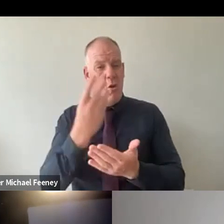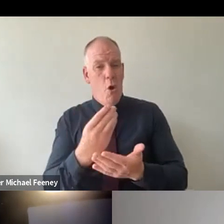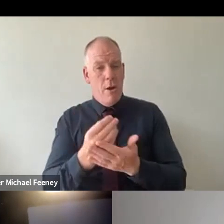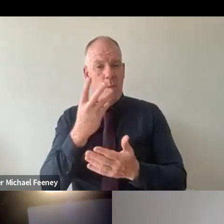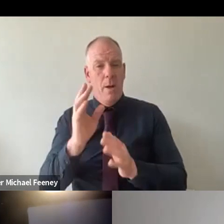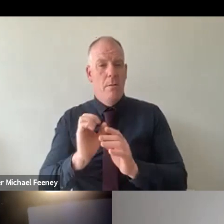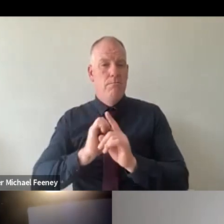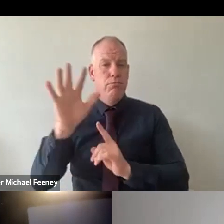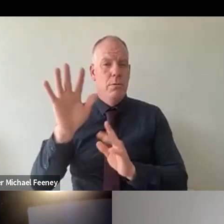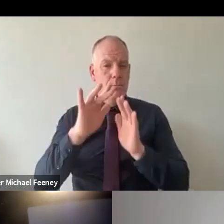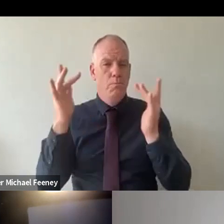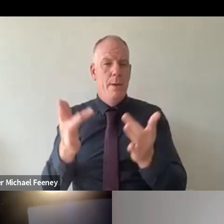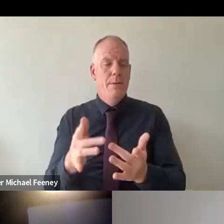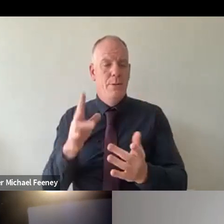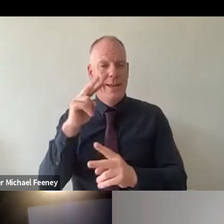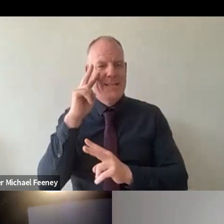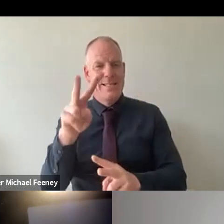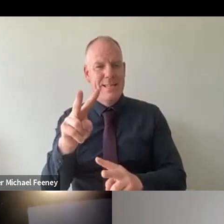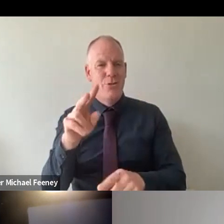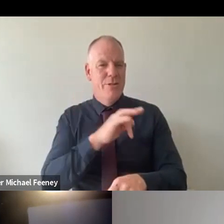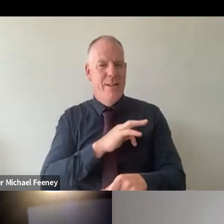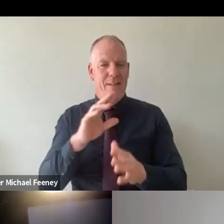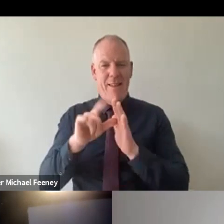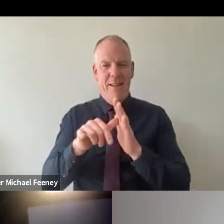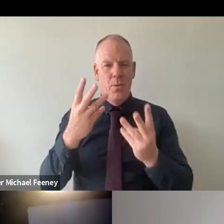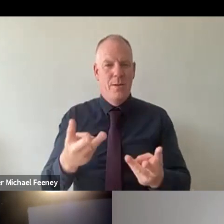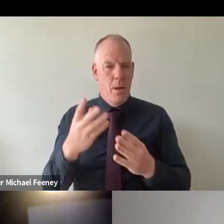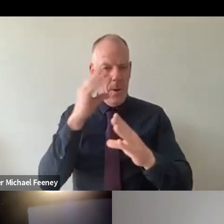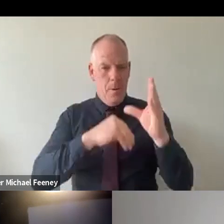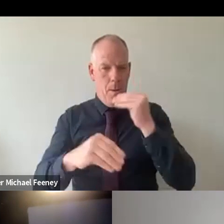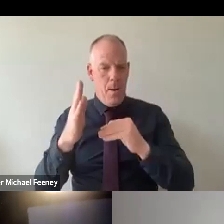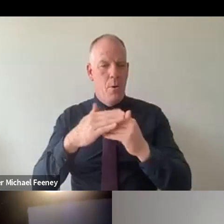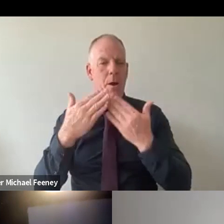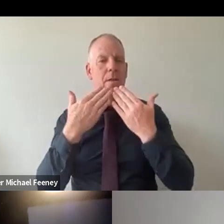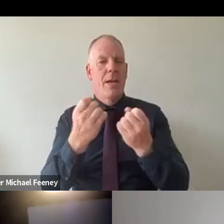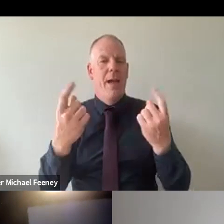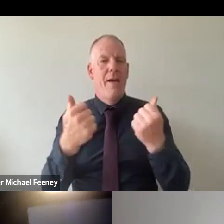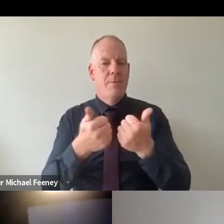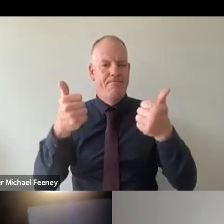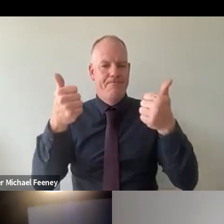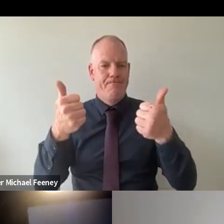be uploaded so people can watch back and learn more. So thank you, everybody.